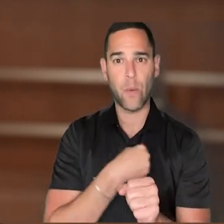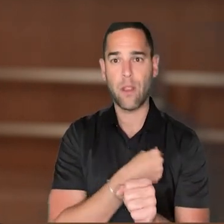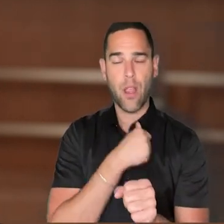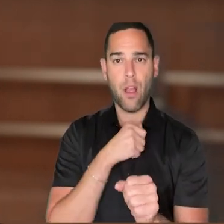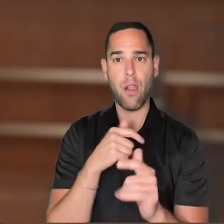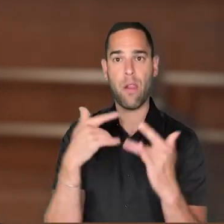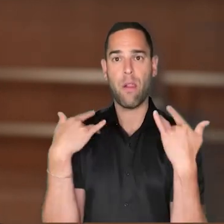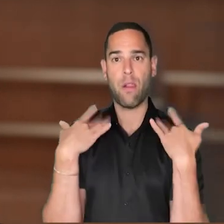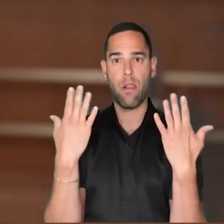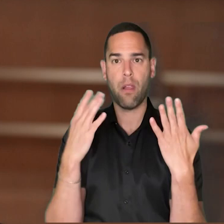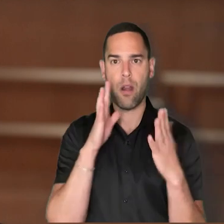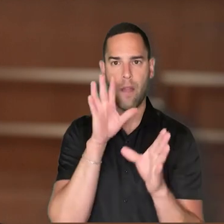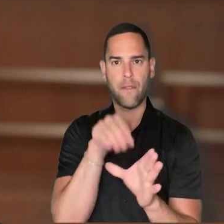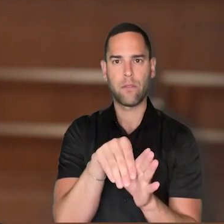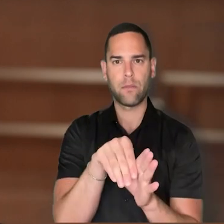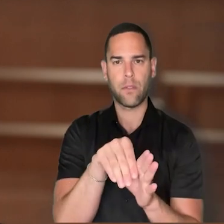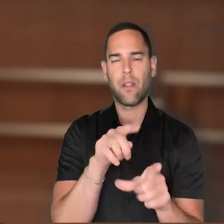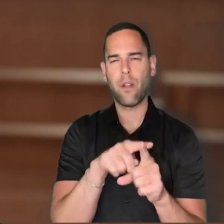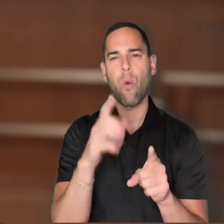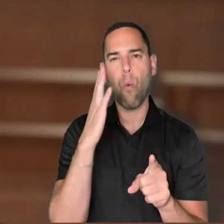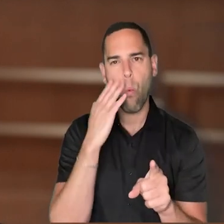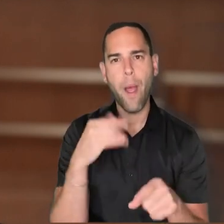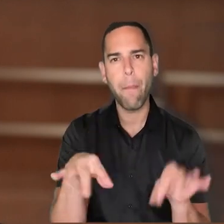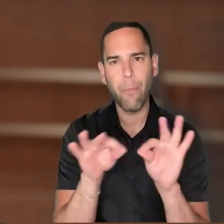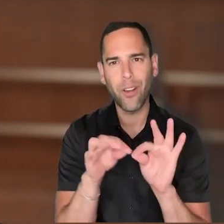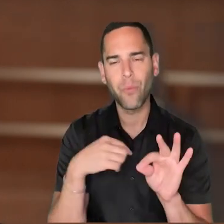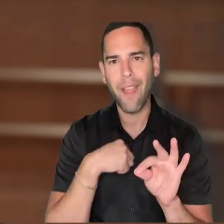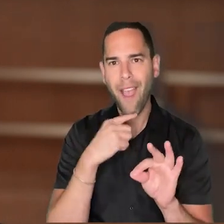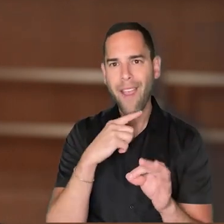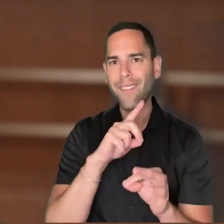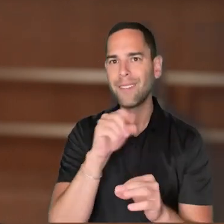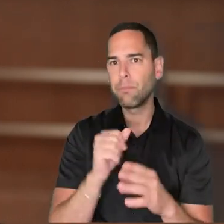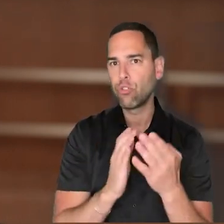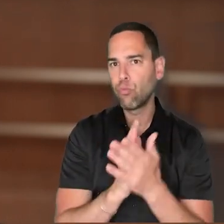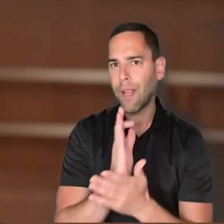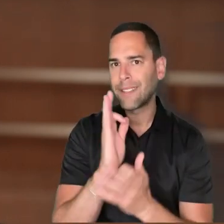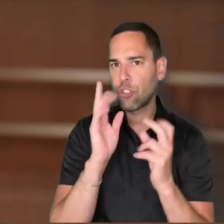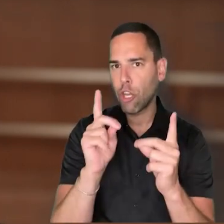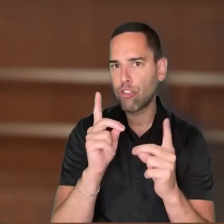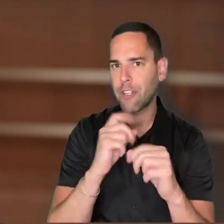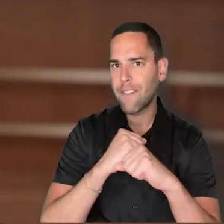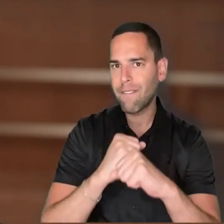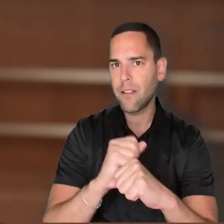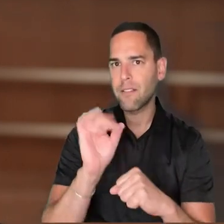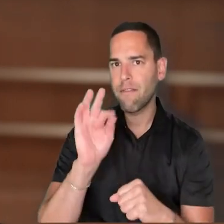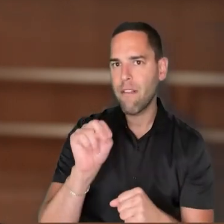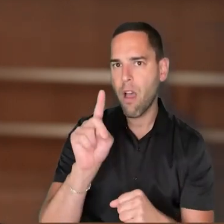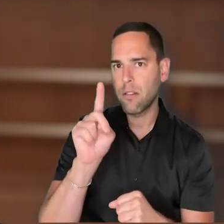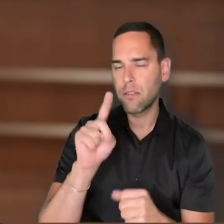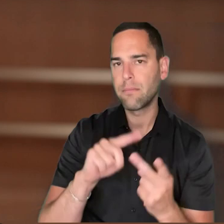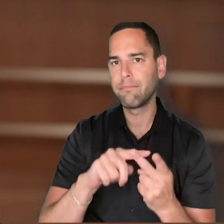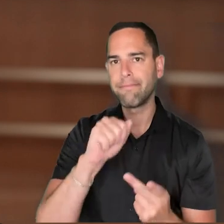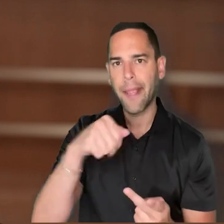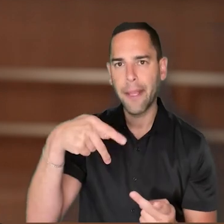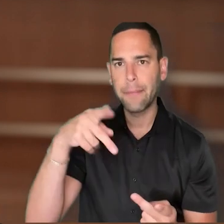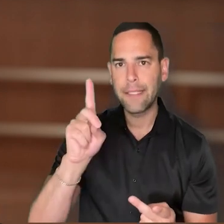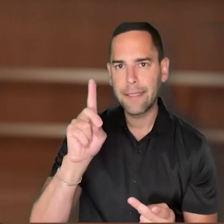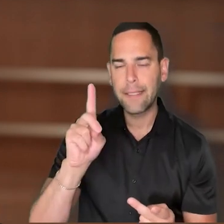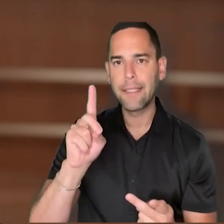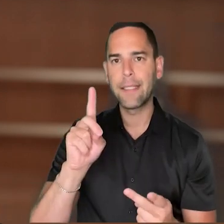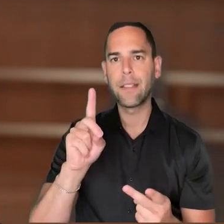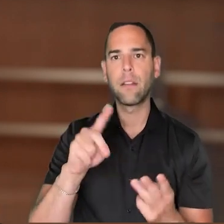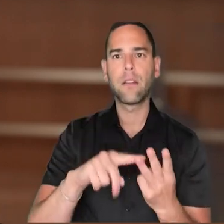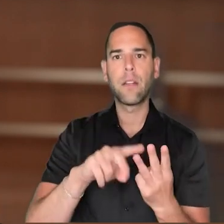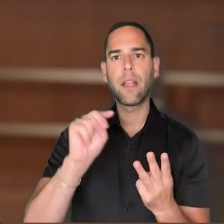very important to have organizations like the Disability Rights Education and Defense Fund, the American Association of People